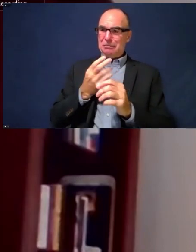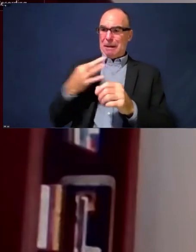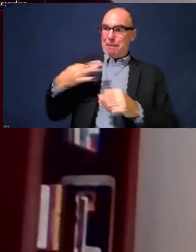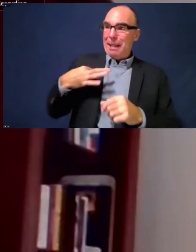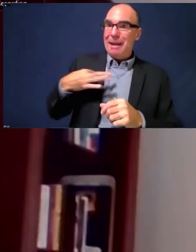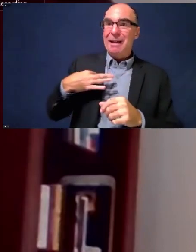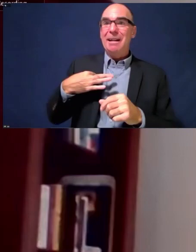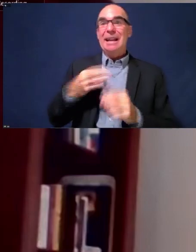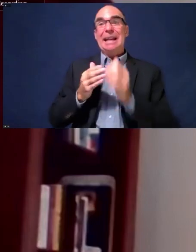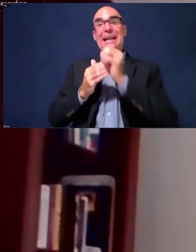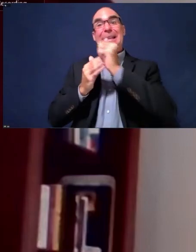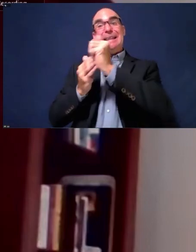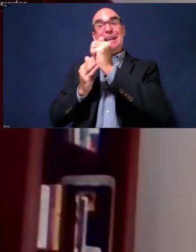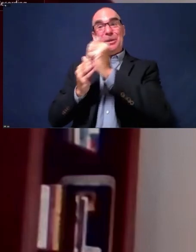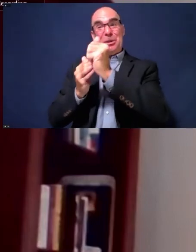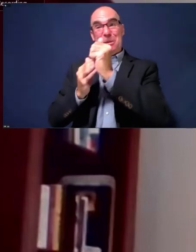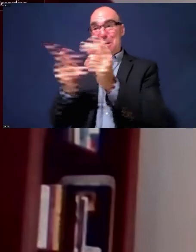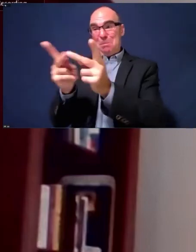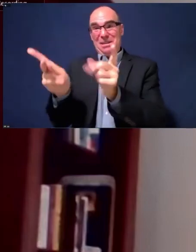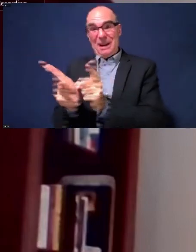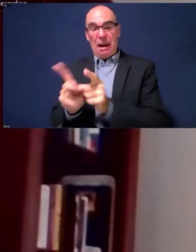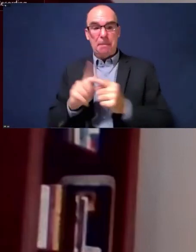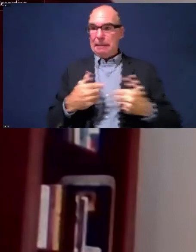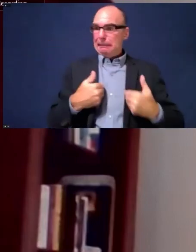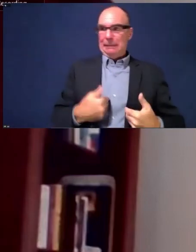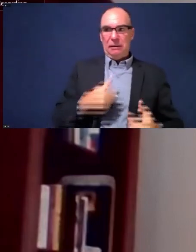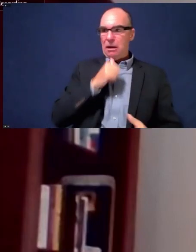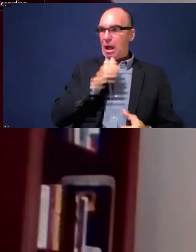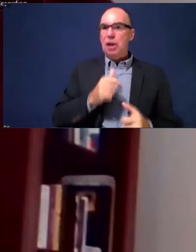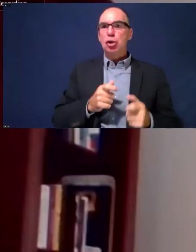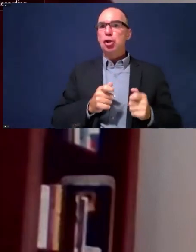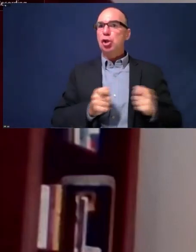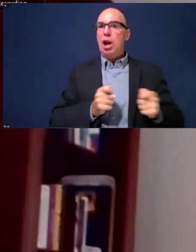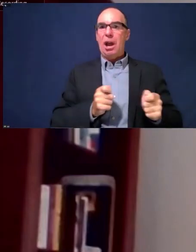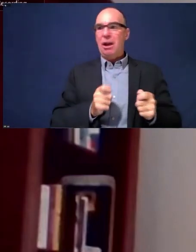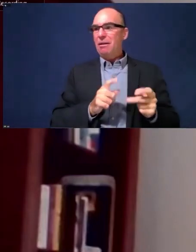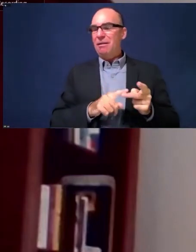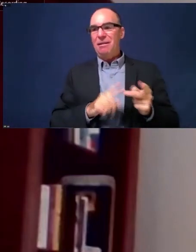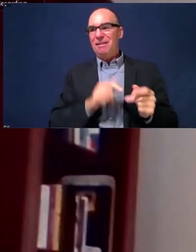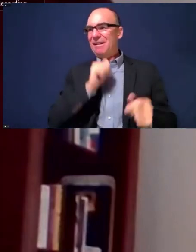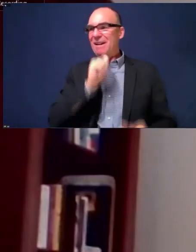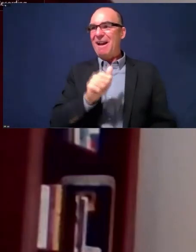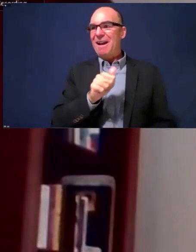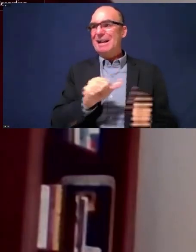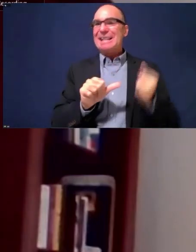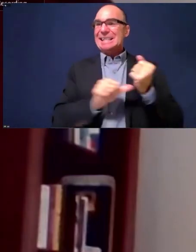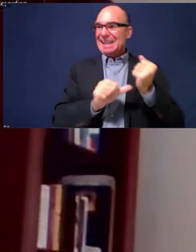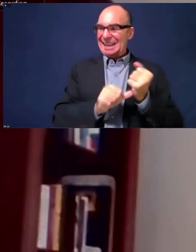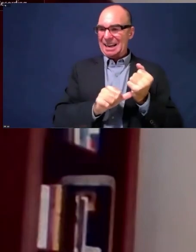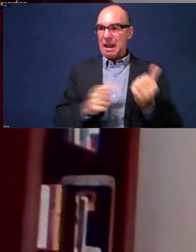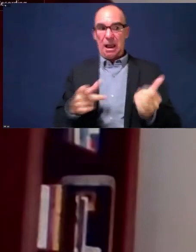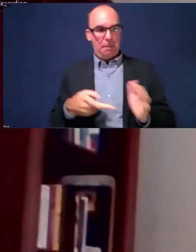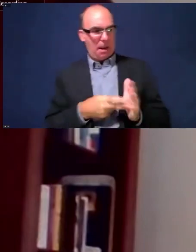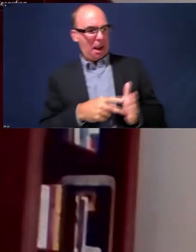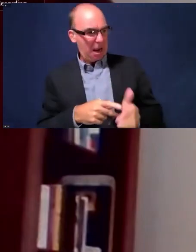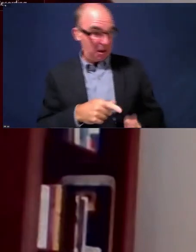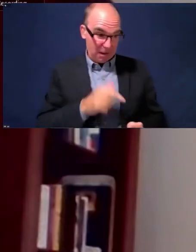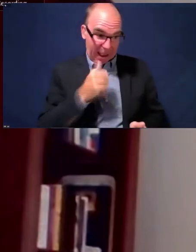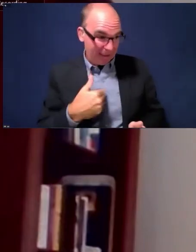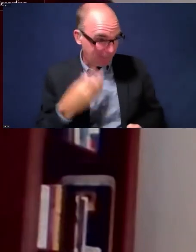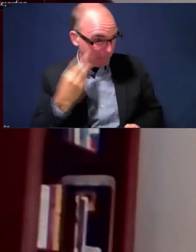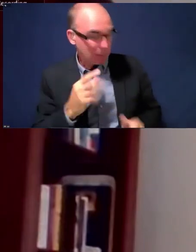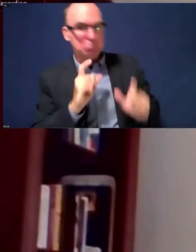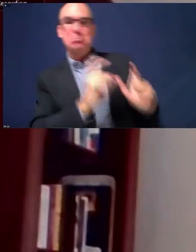chair or directorships. And this is a common experience amongst Black faculty. It is the responsibility of universities